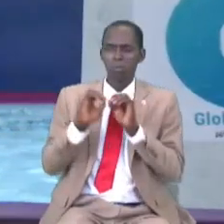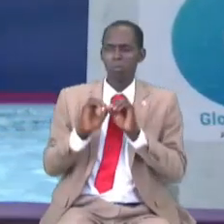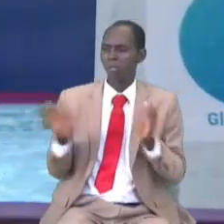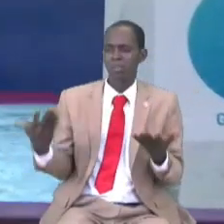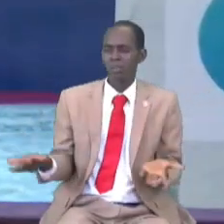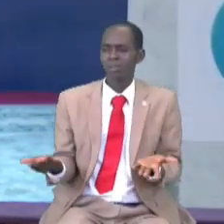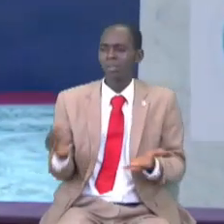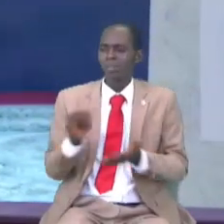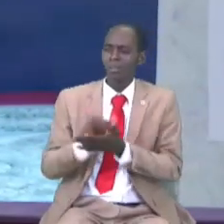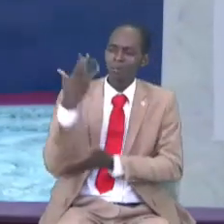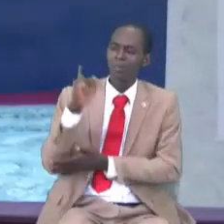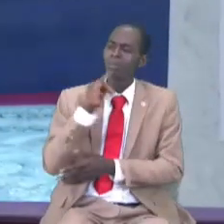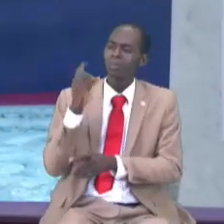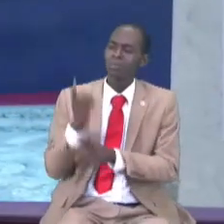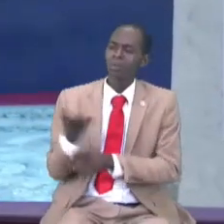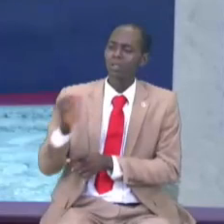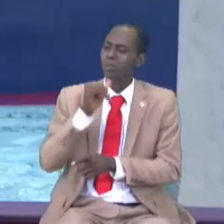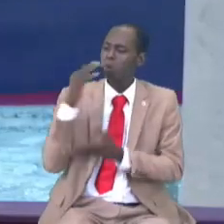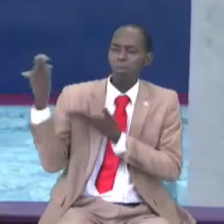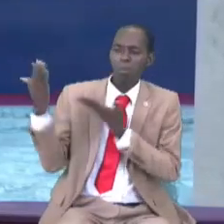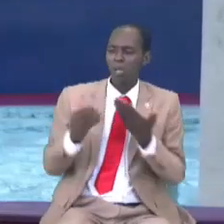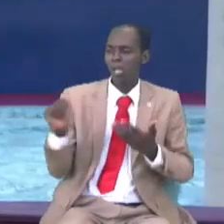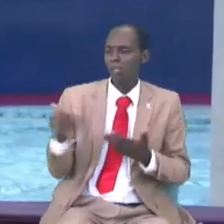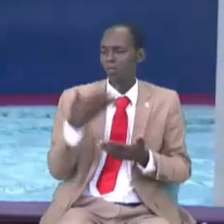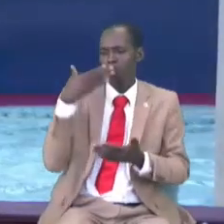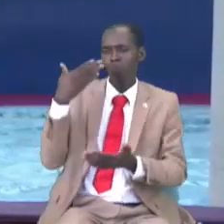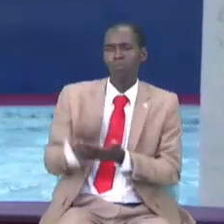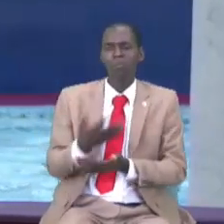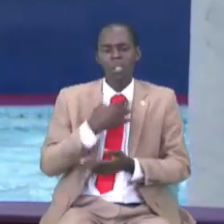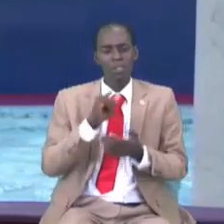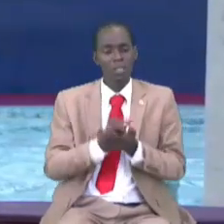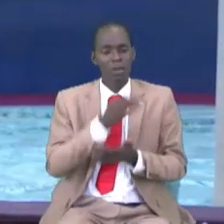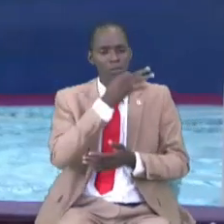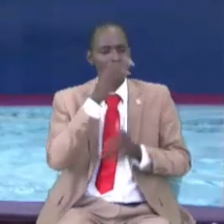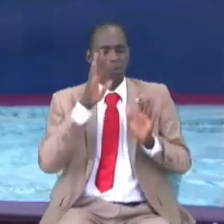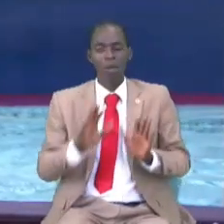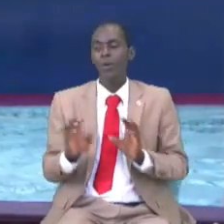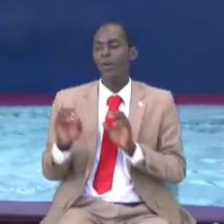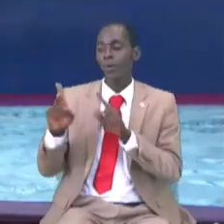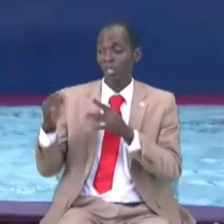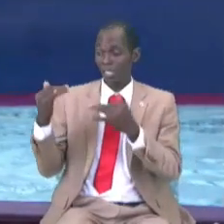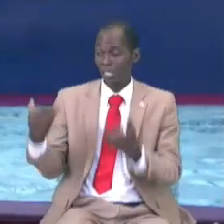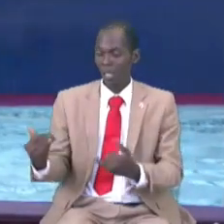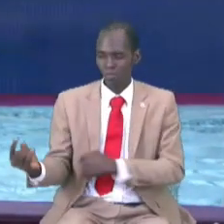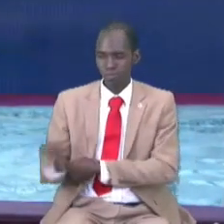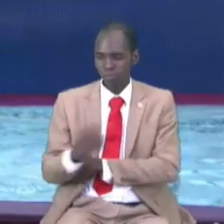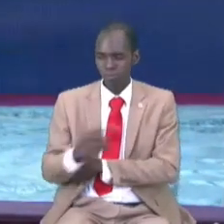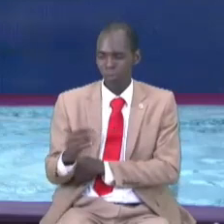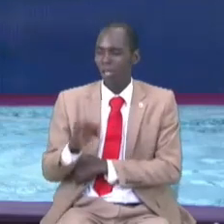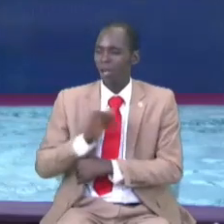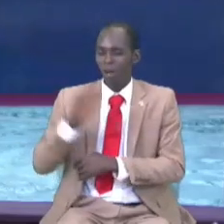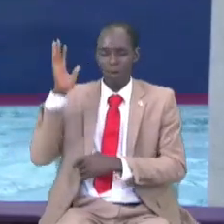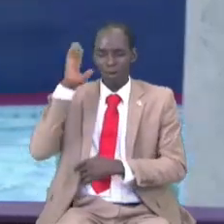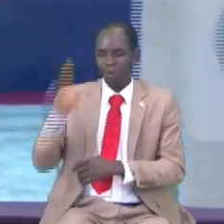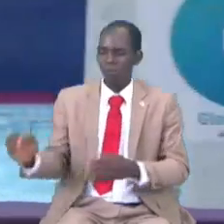says, now judgment has come. I'm going to cut that tree down. And then he puts his axe at the fruit of that